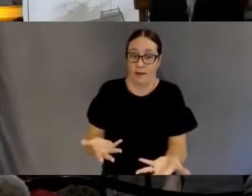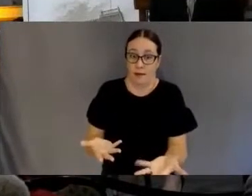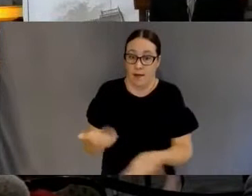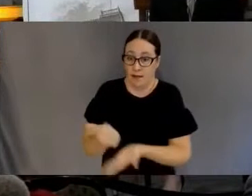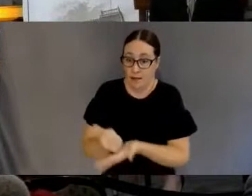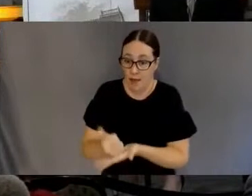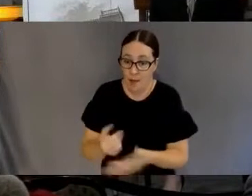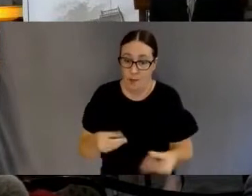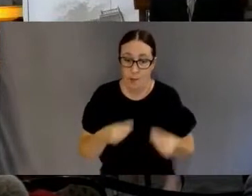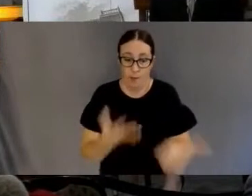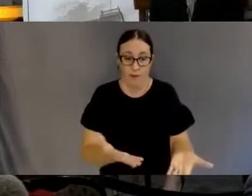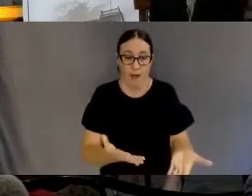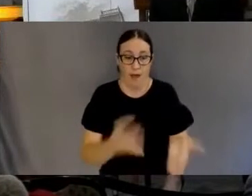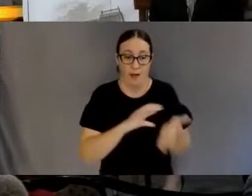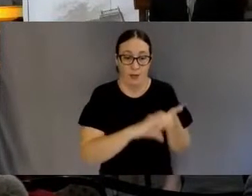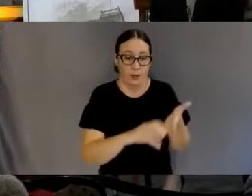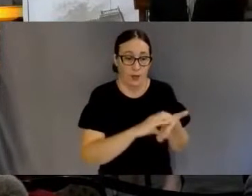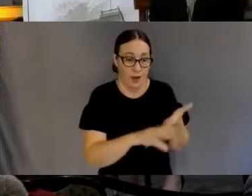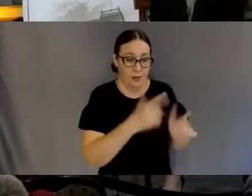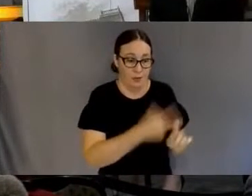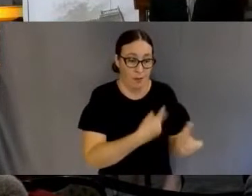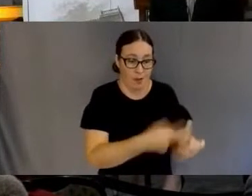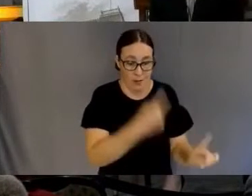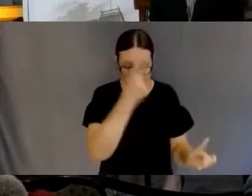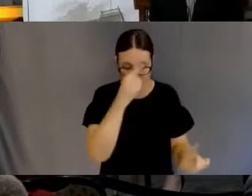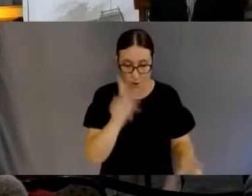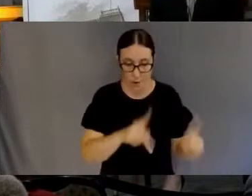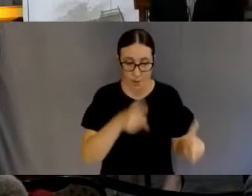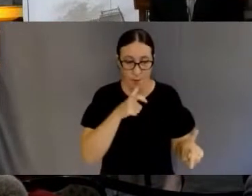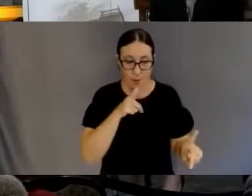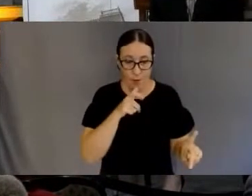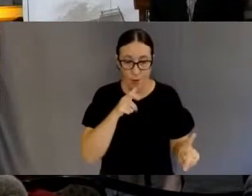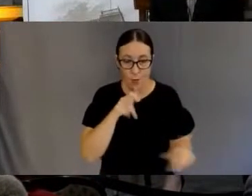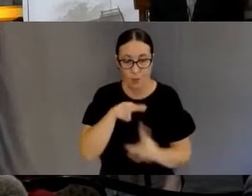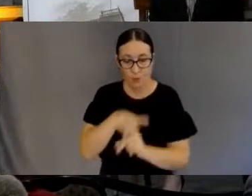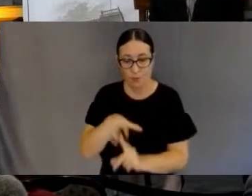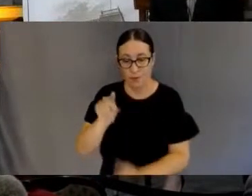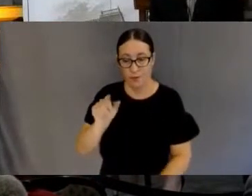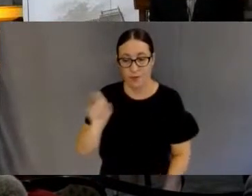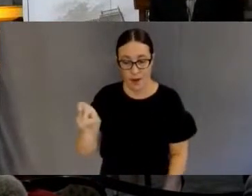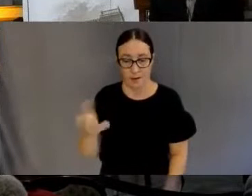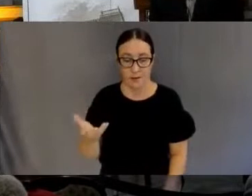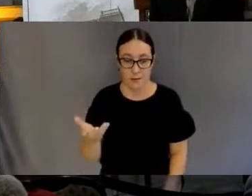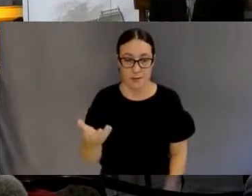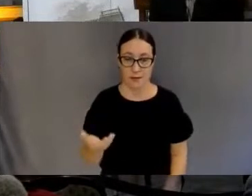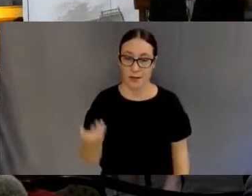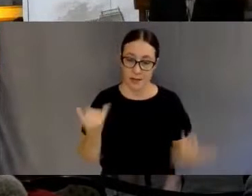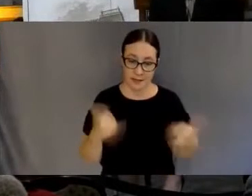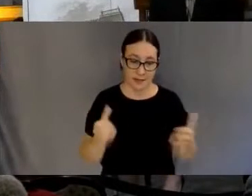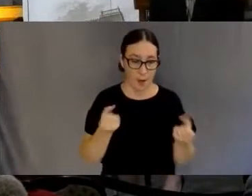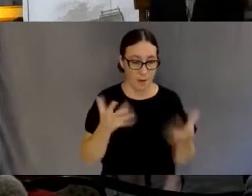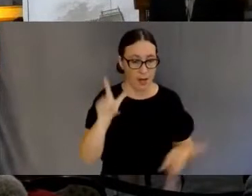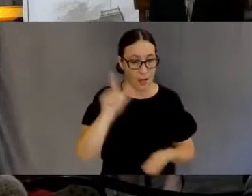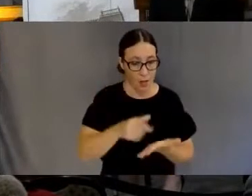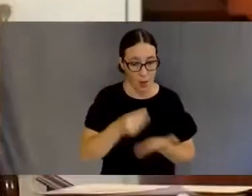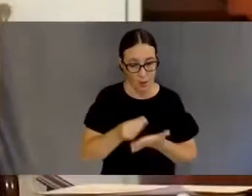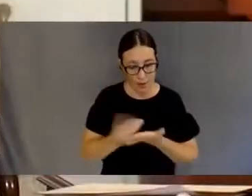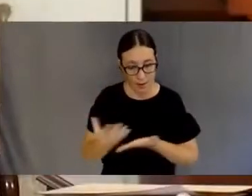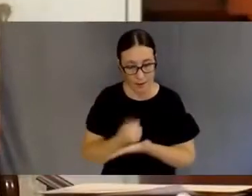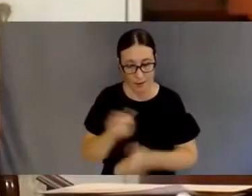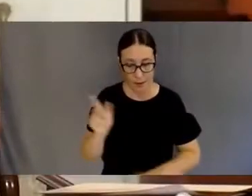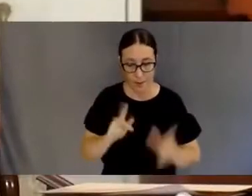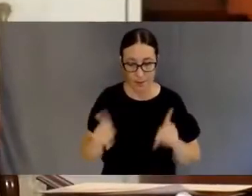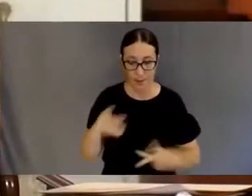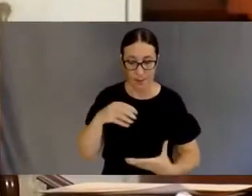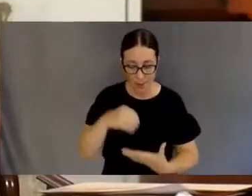to people who file tax returns. But there are many low-income people, particularly in communities of